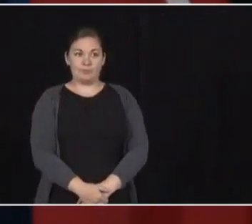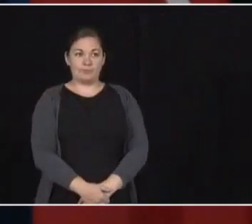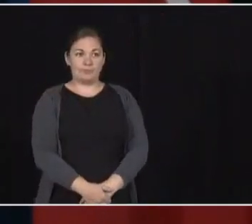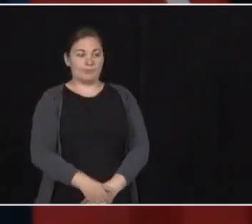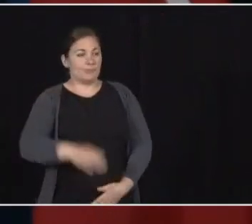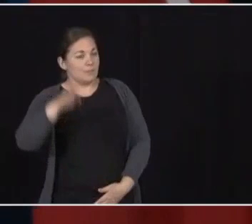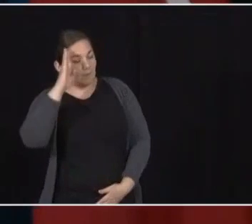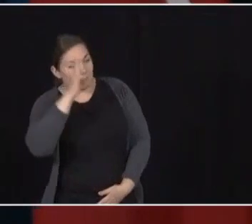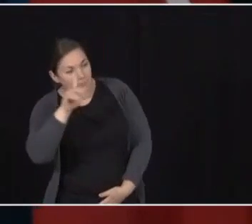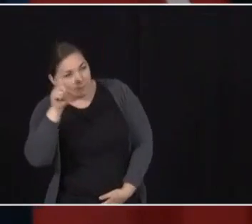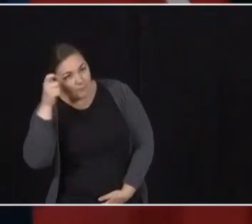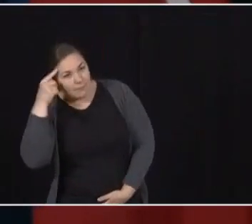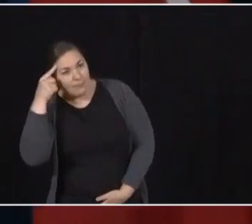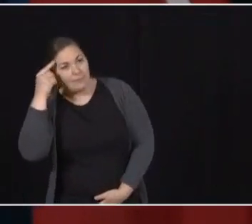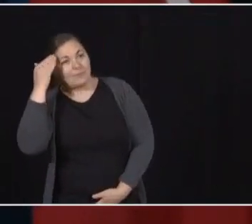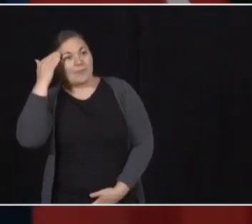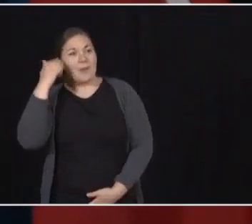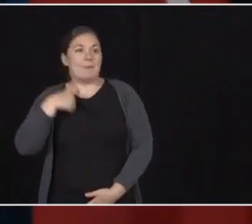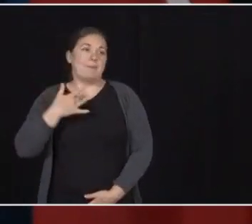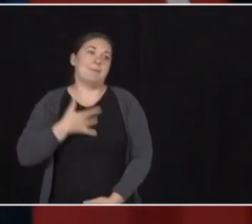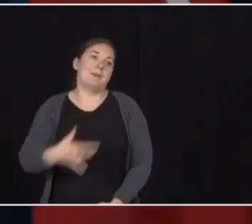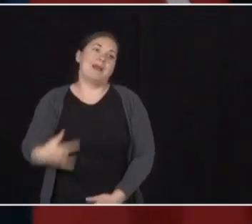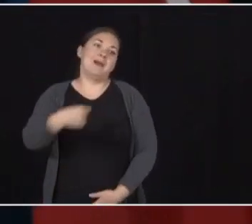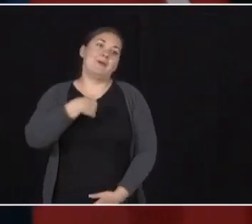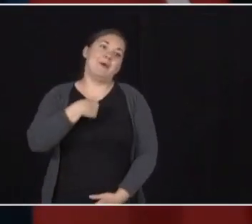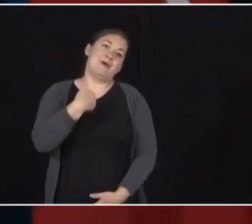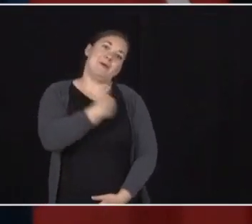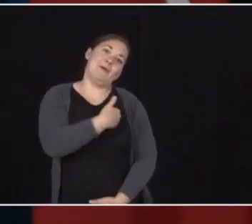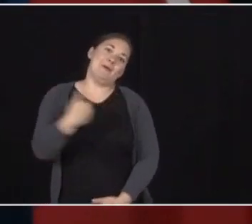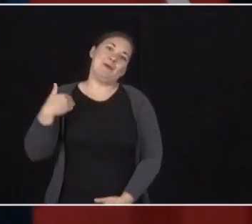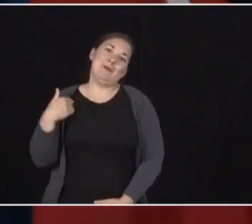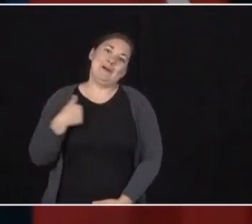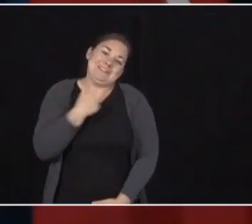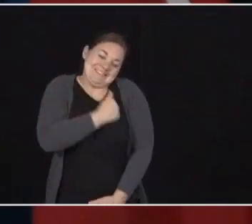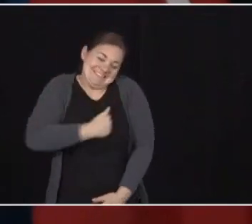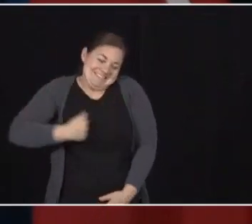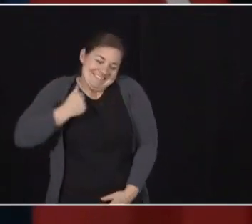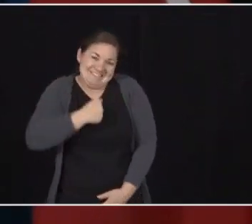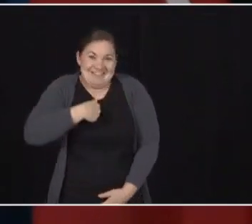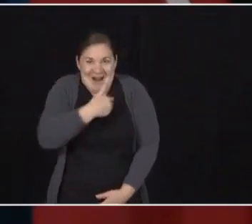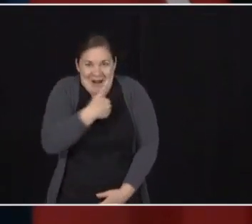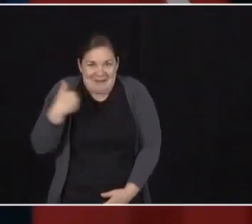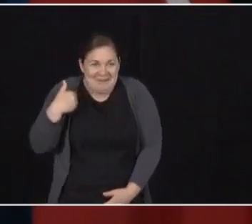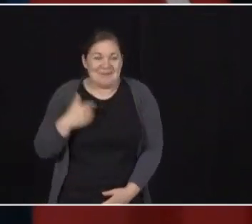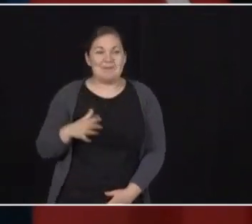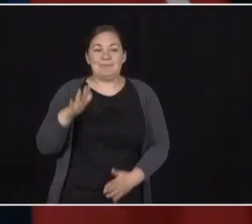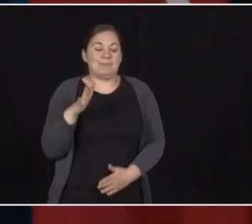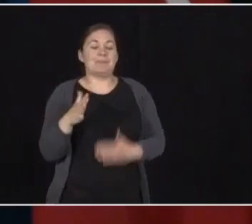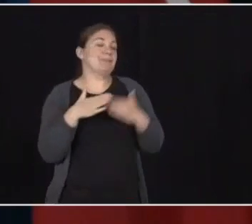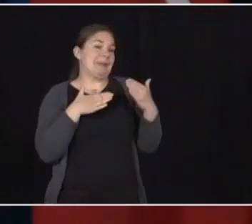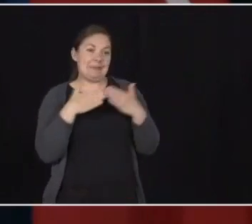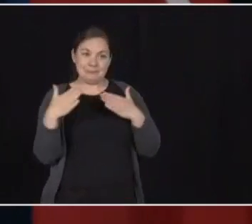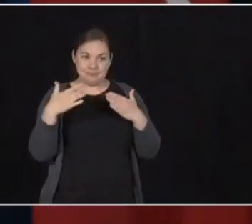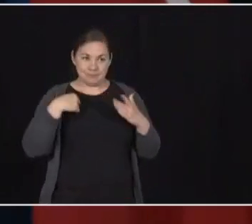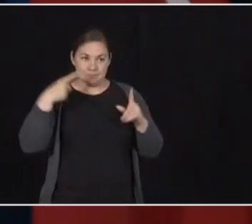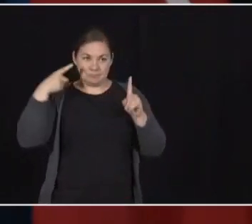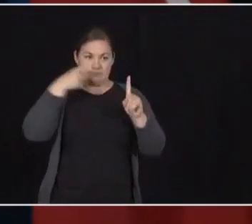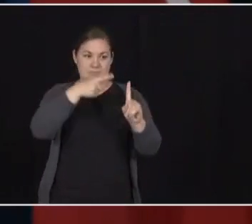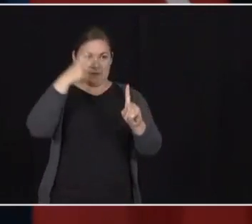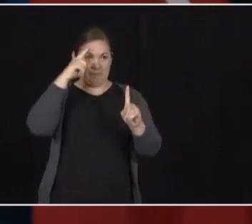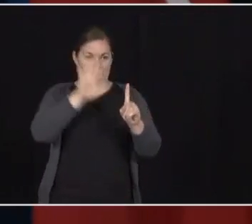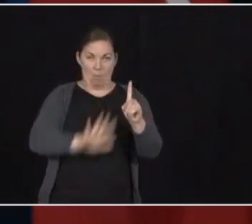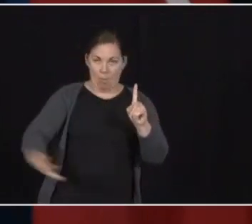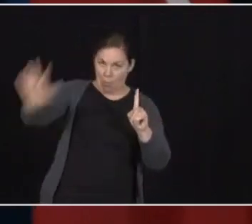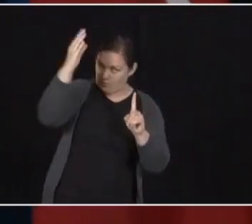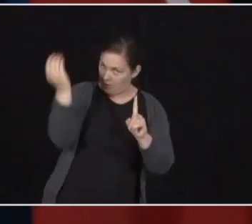Speaking of Toronto-centric, I guess the Star is now calling you. But I have a question that's more about the whole of Ontario. Tomorrow you are